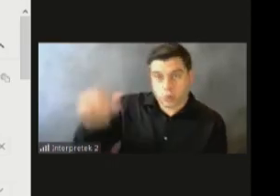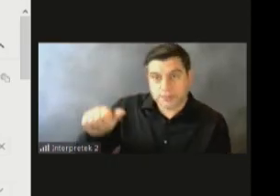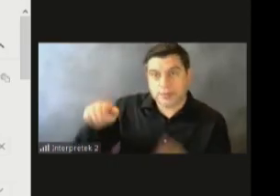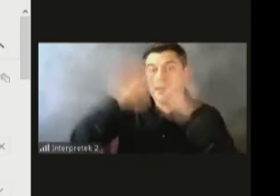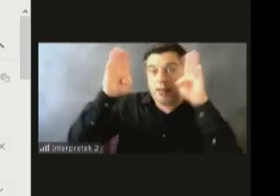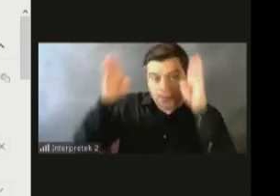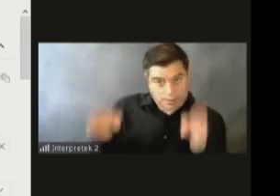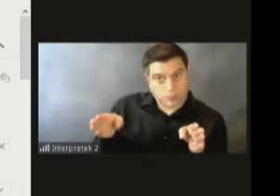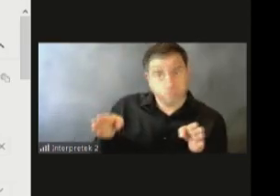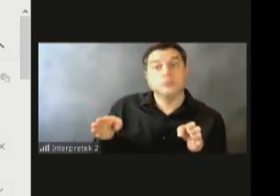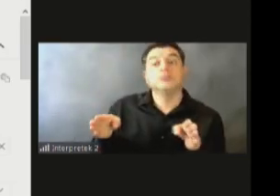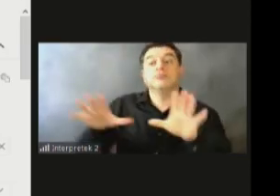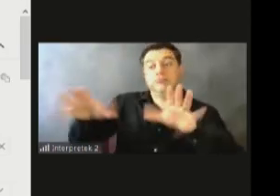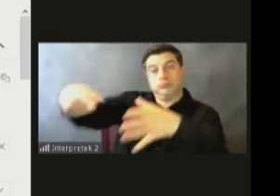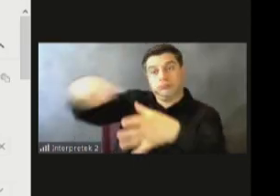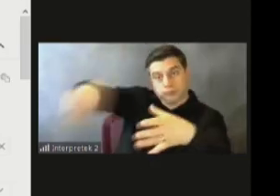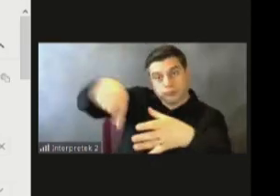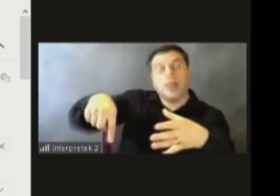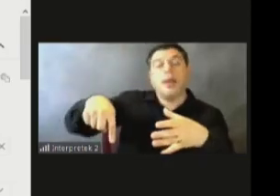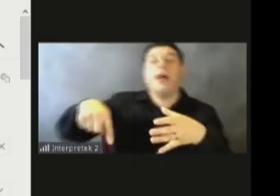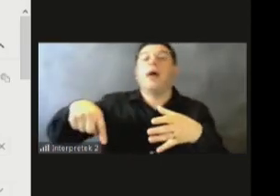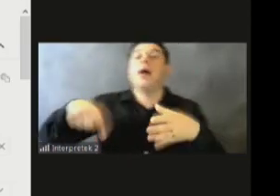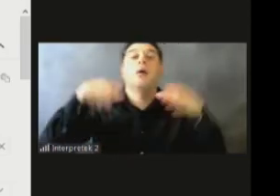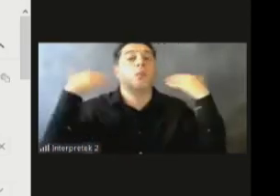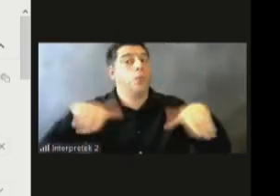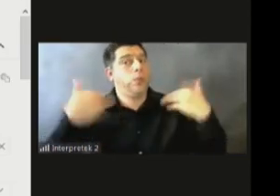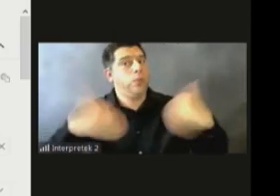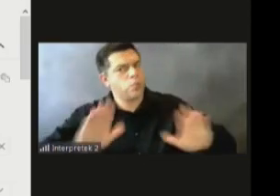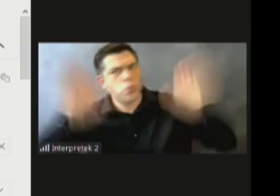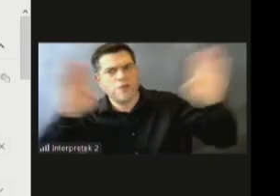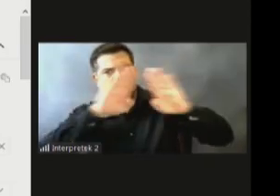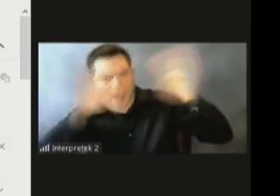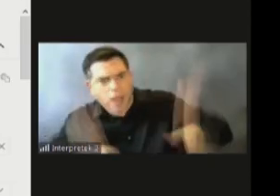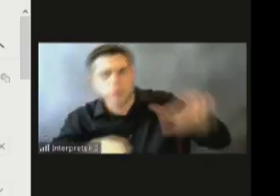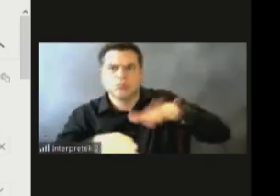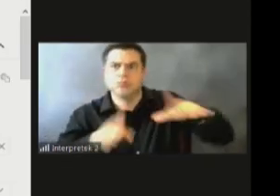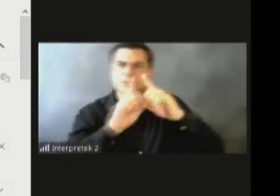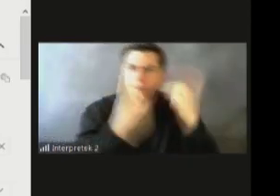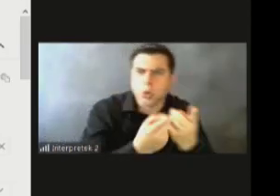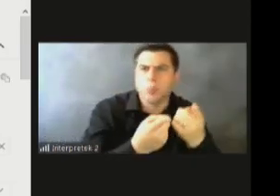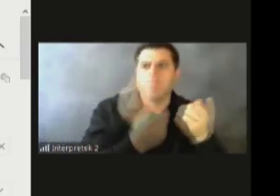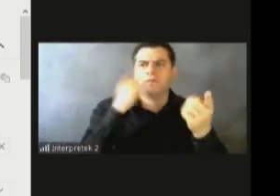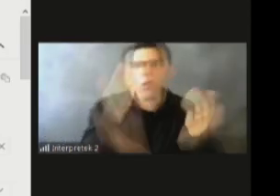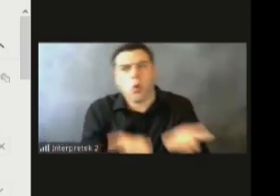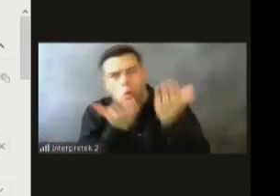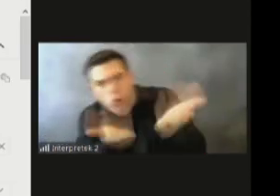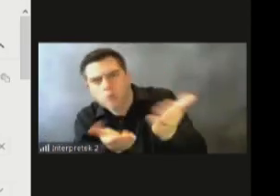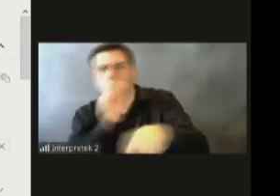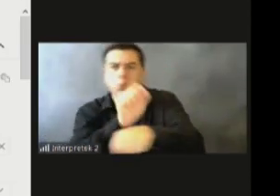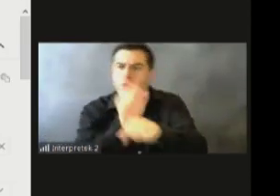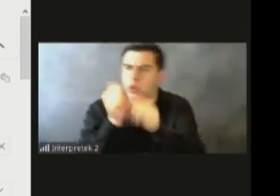our wonderful housing department for bringing this forward and working together to get us this